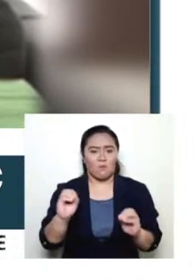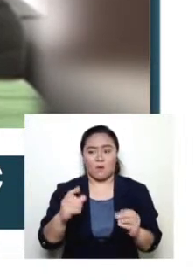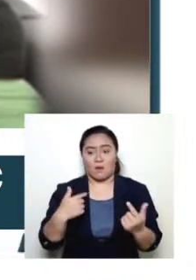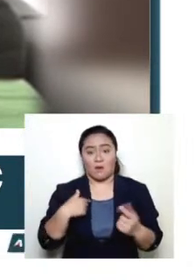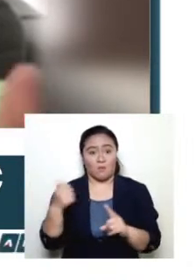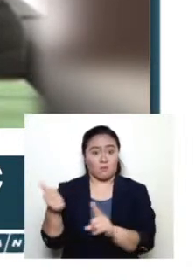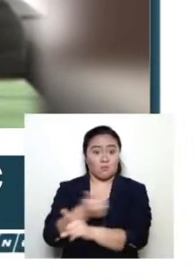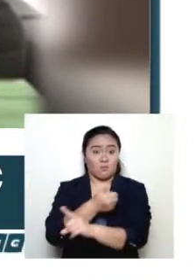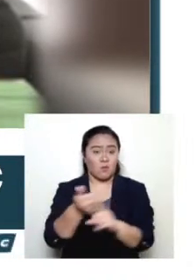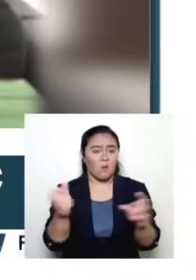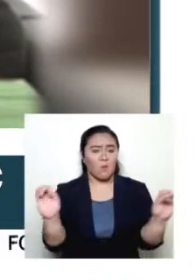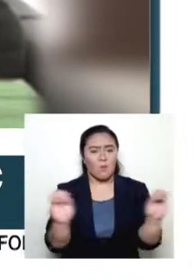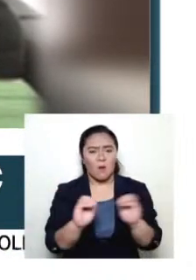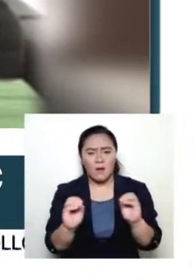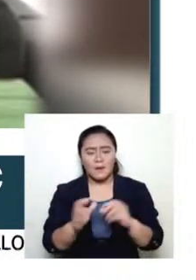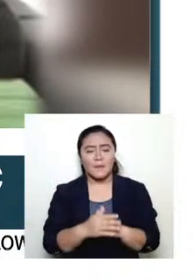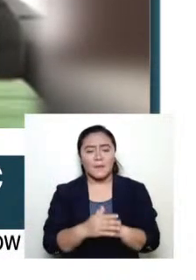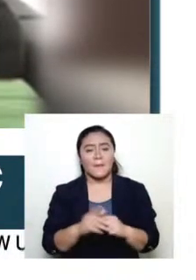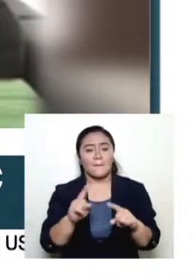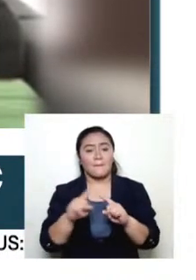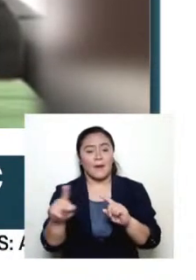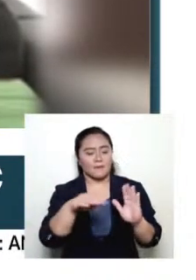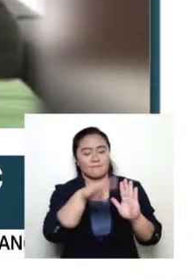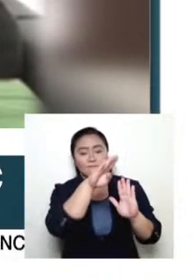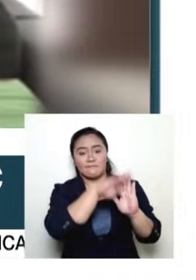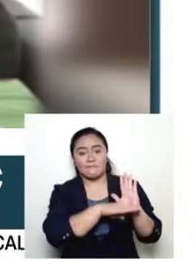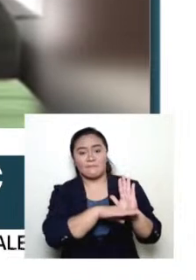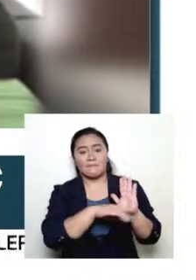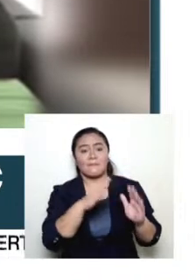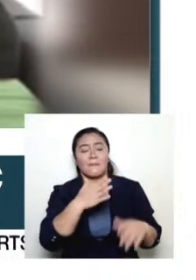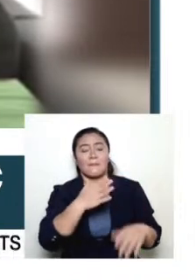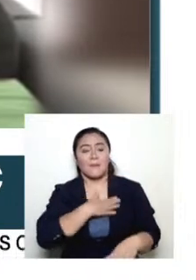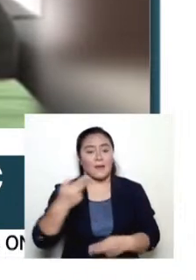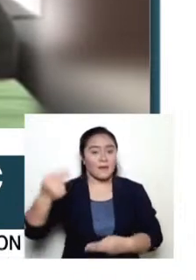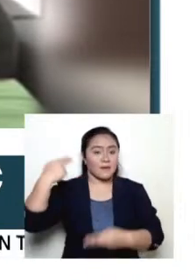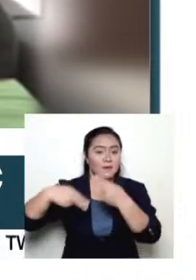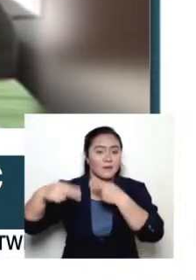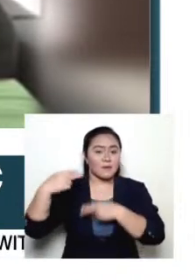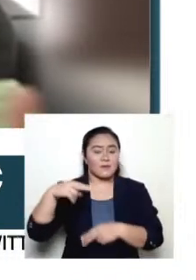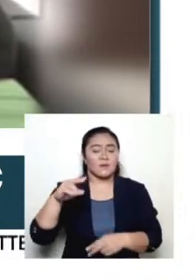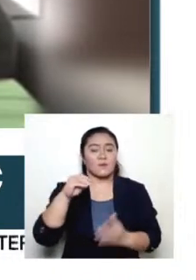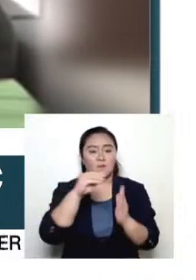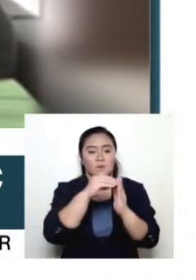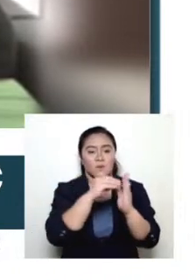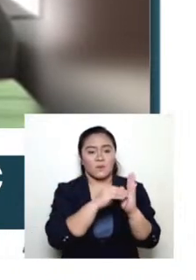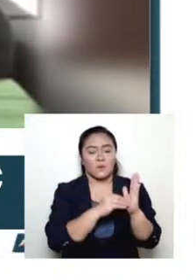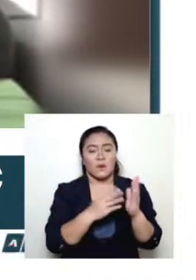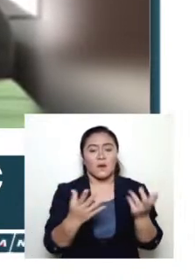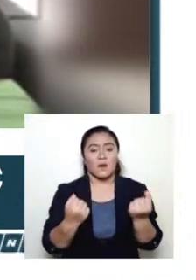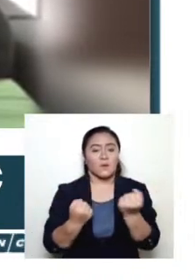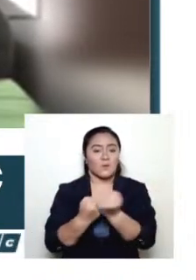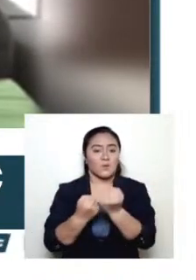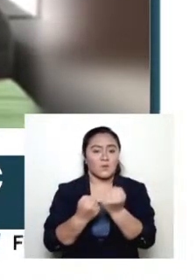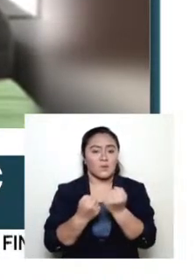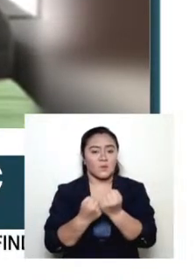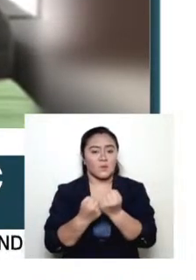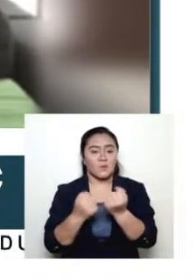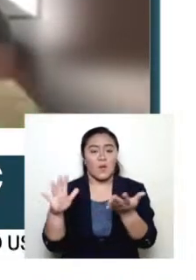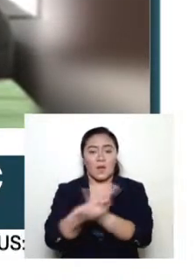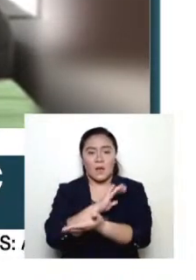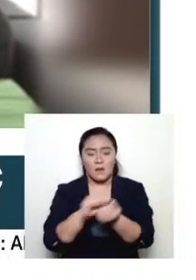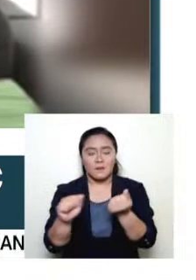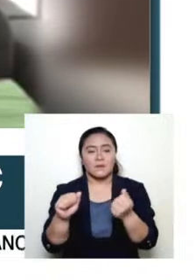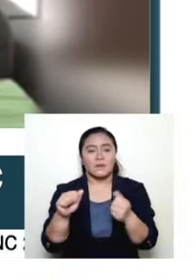ba? And track record ko lang naman titingnan nila, nilaban ang dagdag na SSS pension, nilaban ang disaster alert law. I